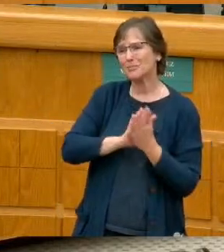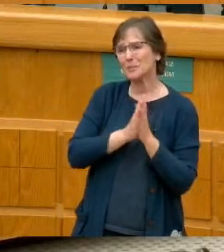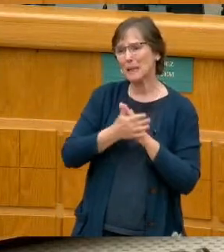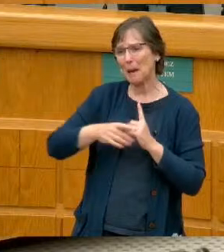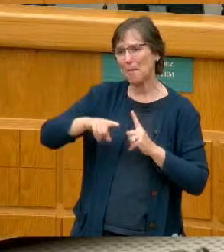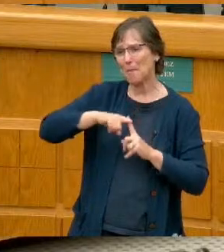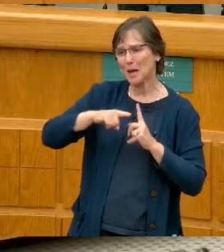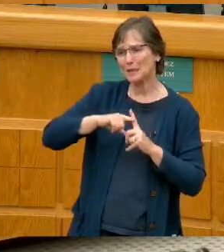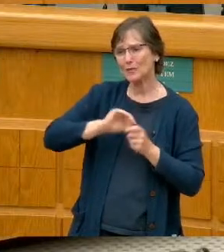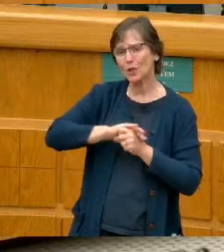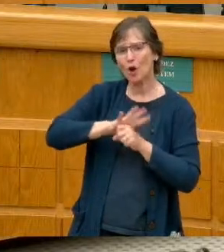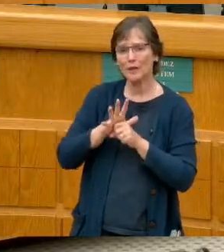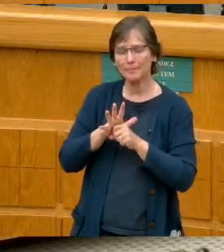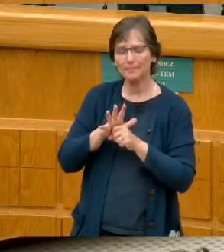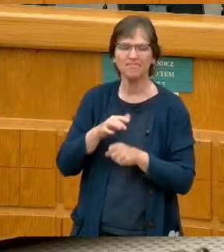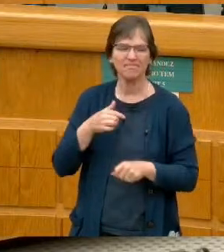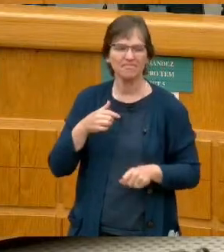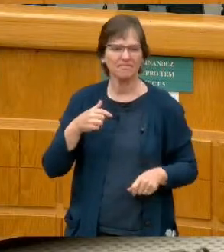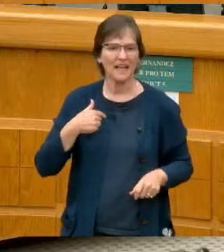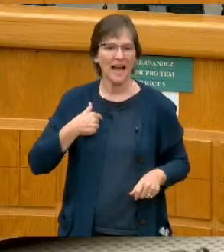too well, I believe.